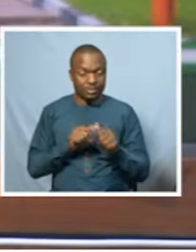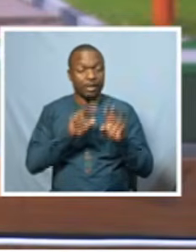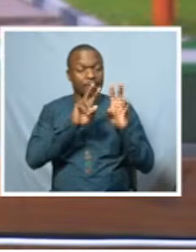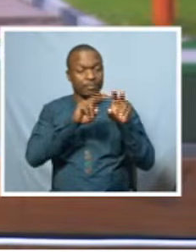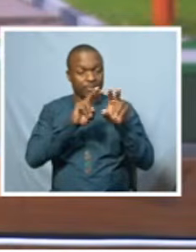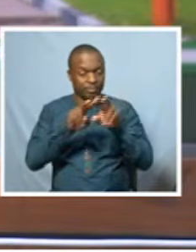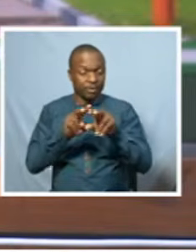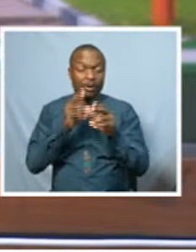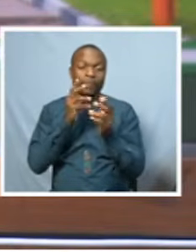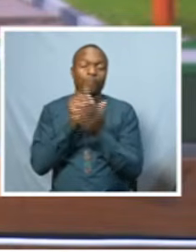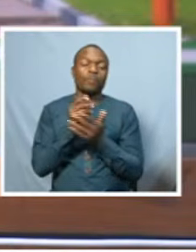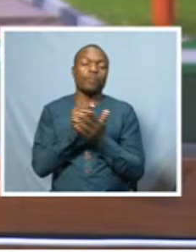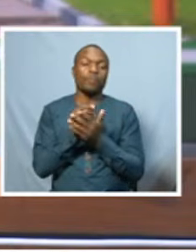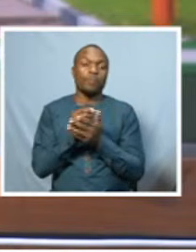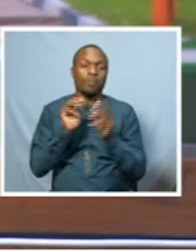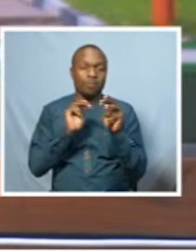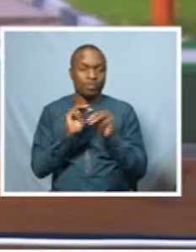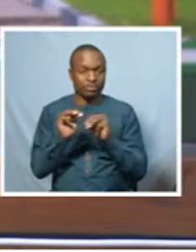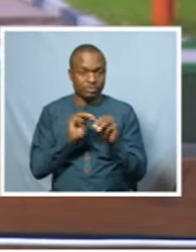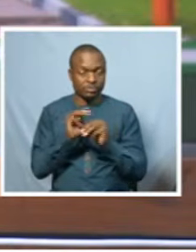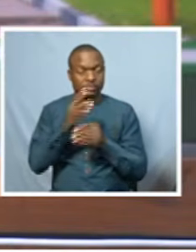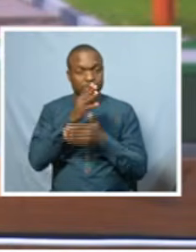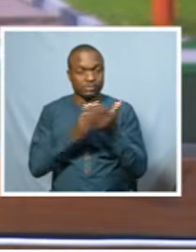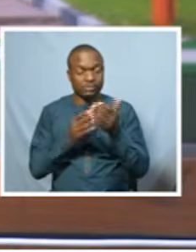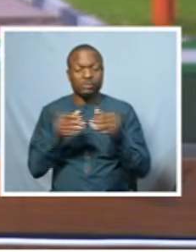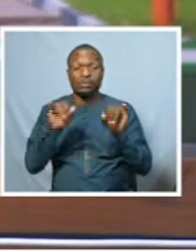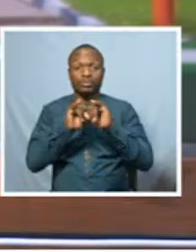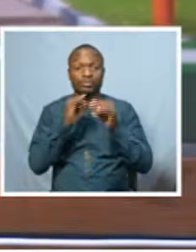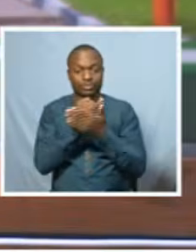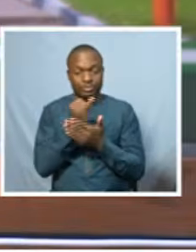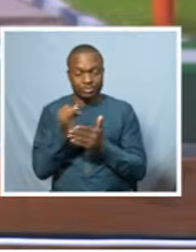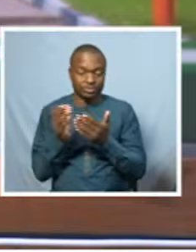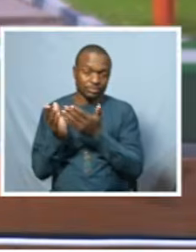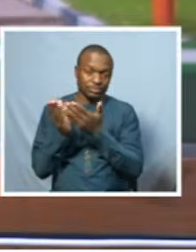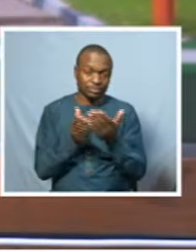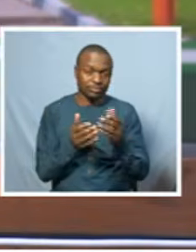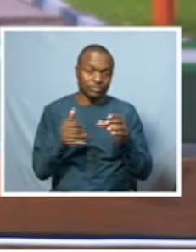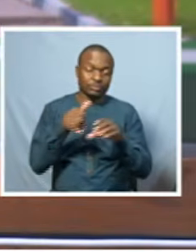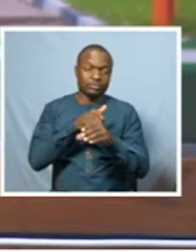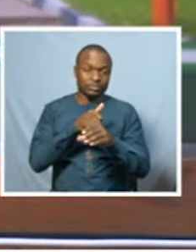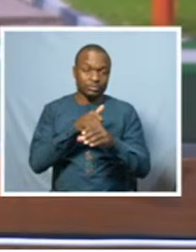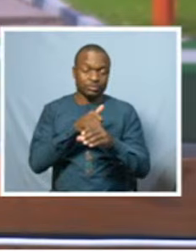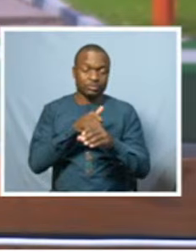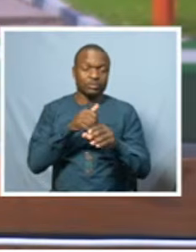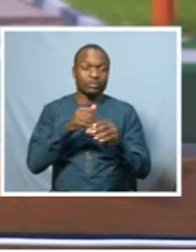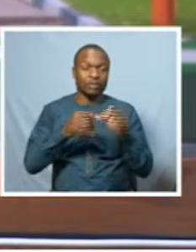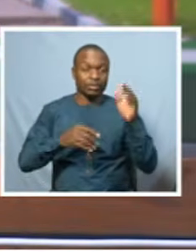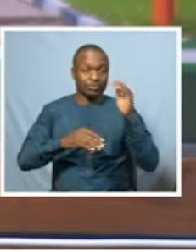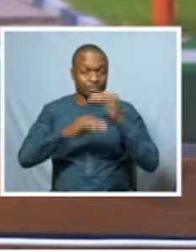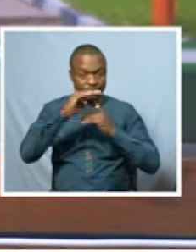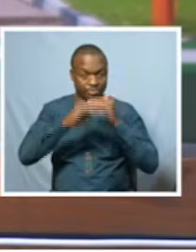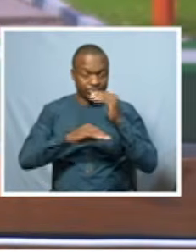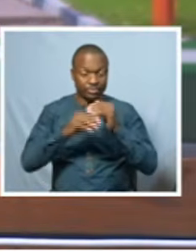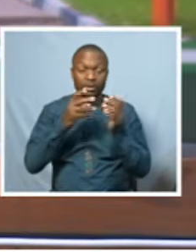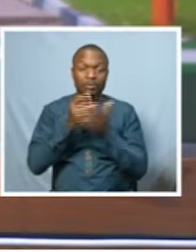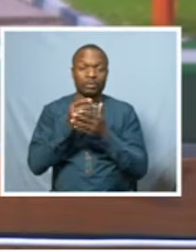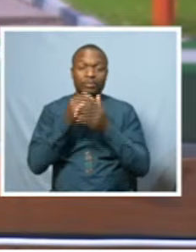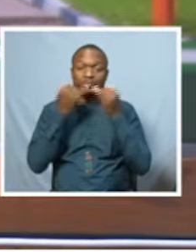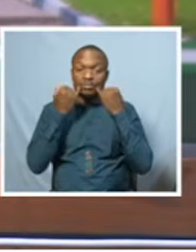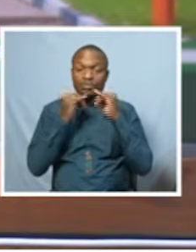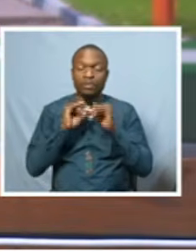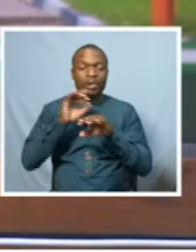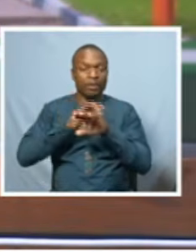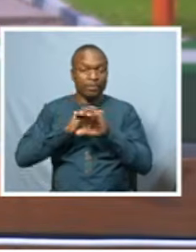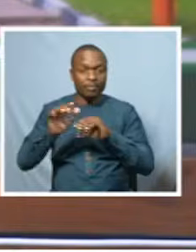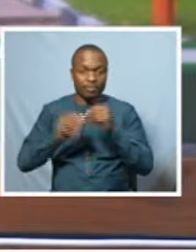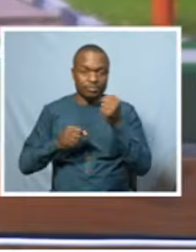monitoring and financial management. Some key issues raised do include discrepancies in financial data and a lack